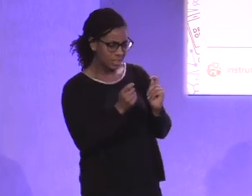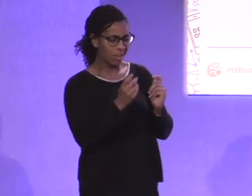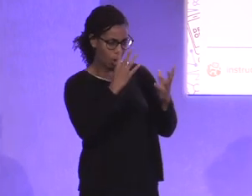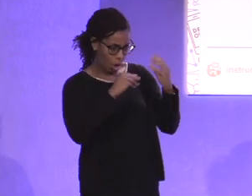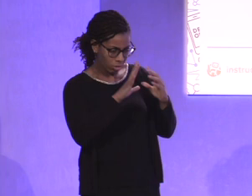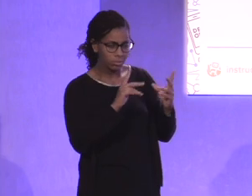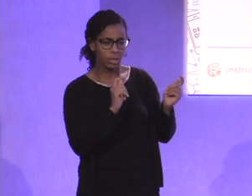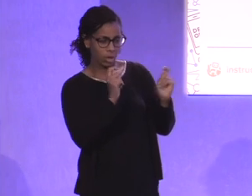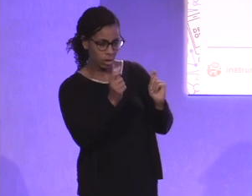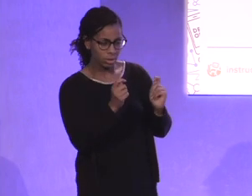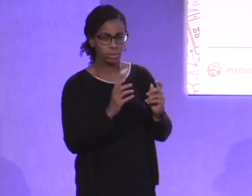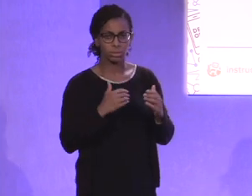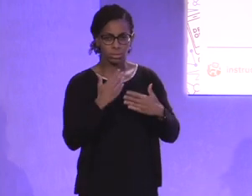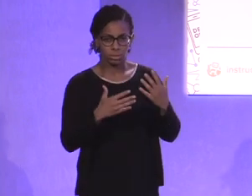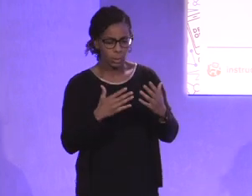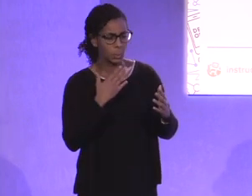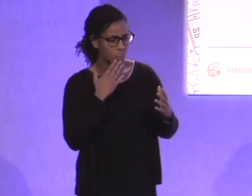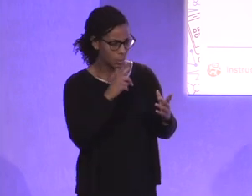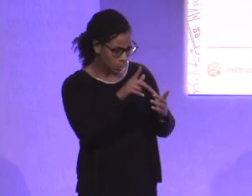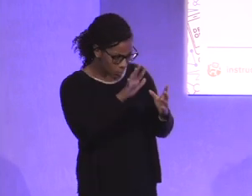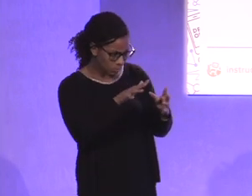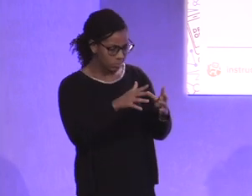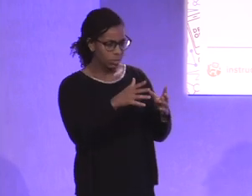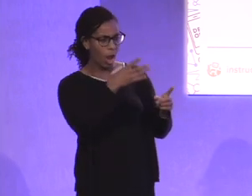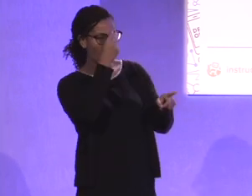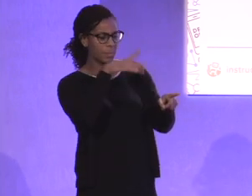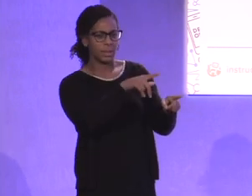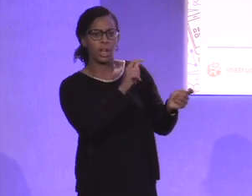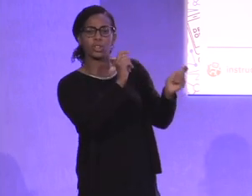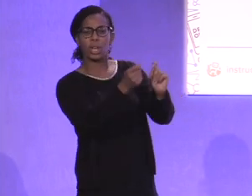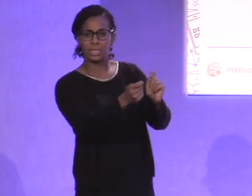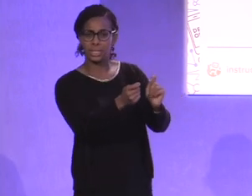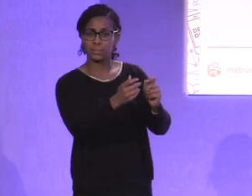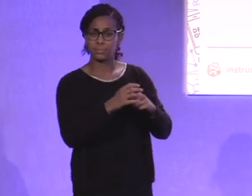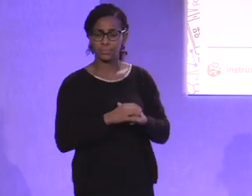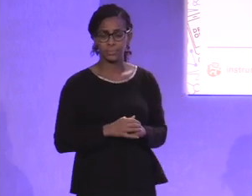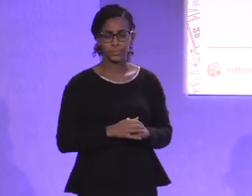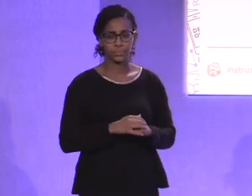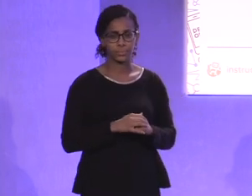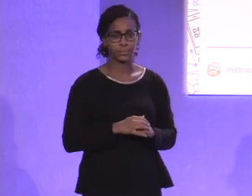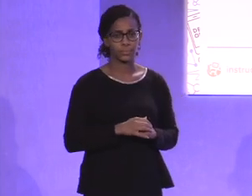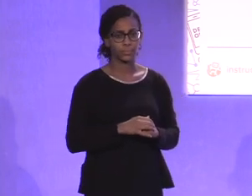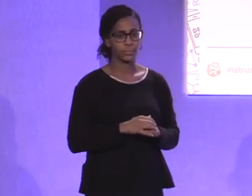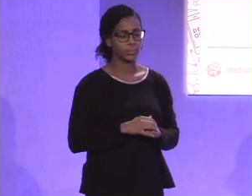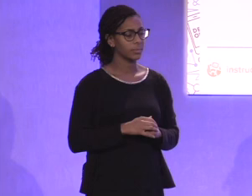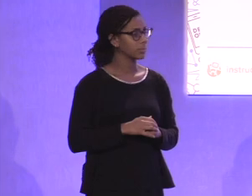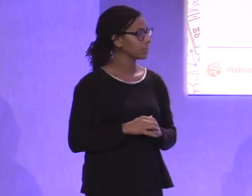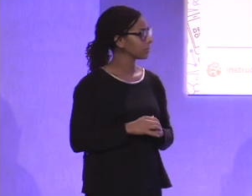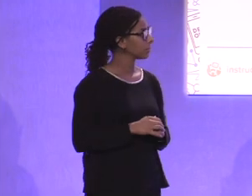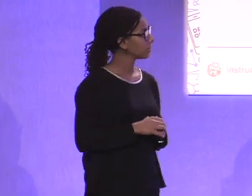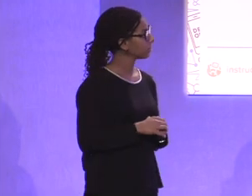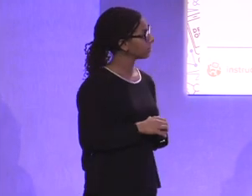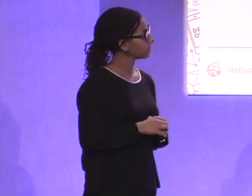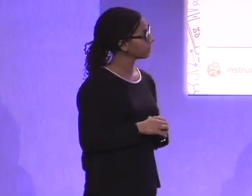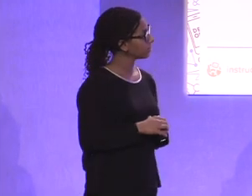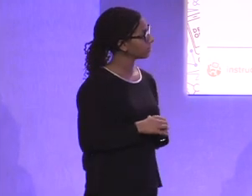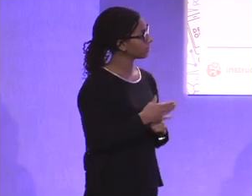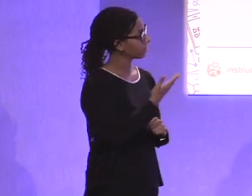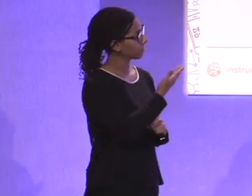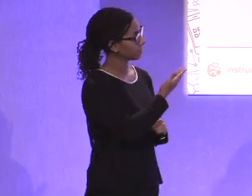learning. We've been adjusting as we've been going. Cool. So that is that. That's